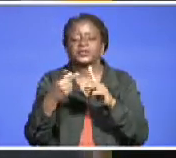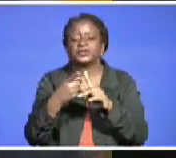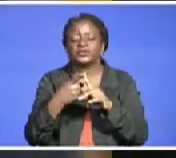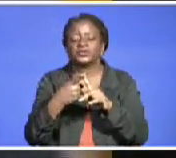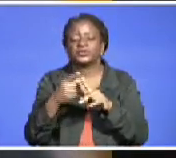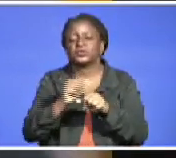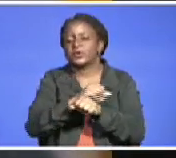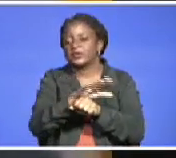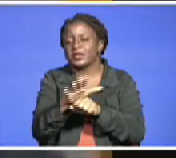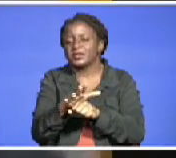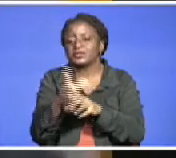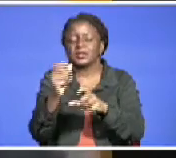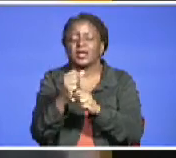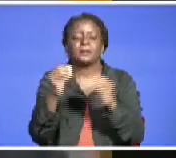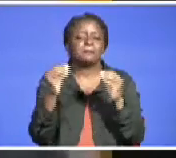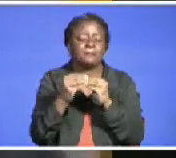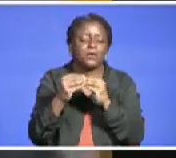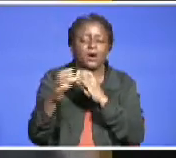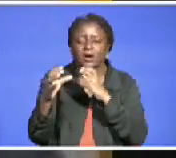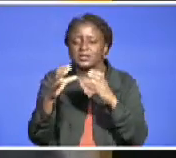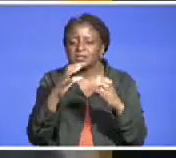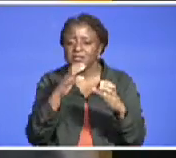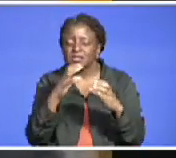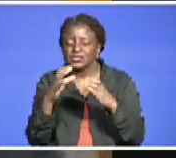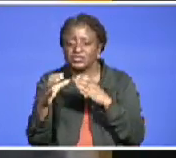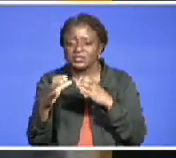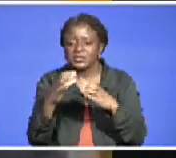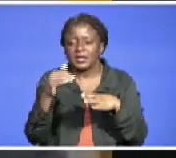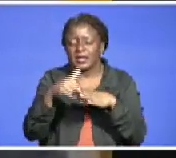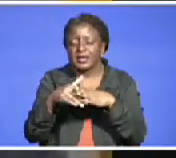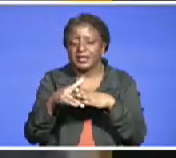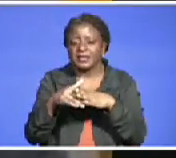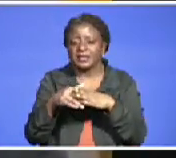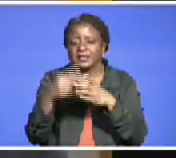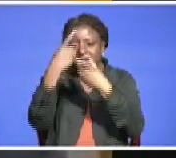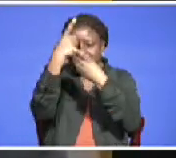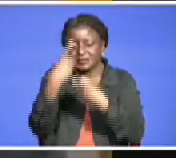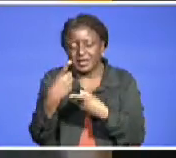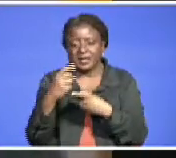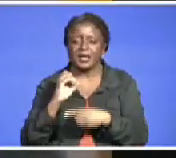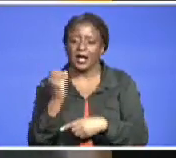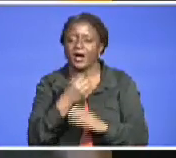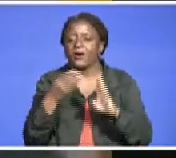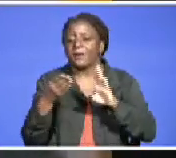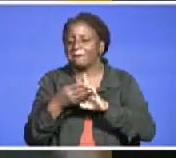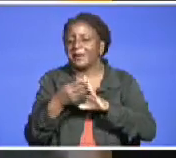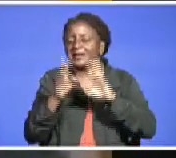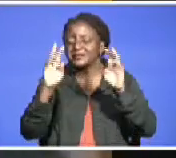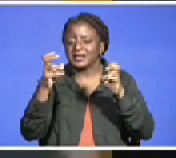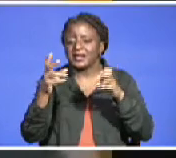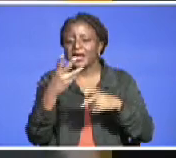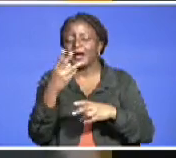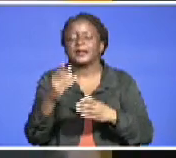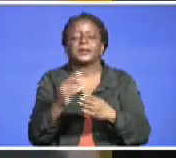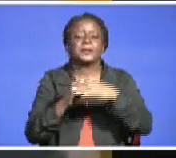achieve more consultation in determining our banking status, and to build resilience in our infrastructure